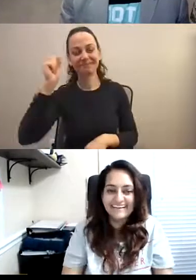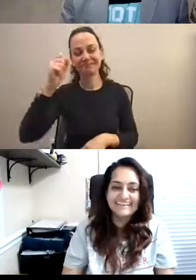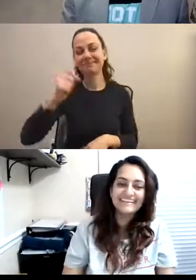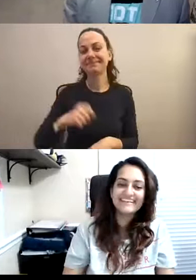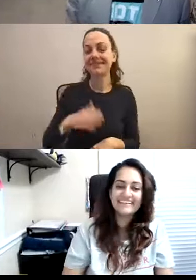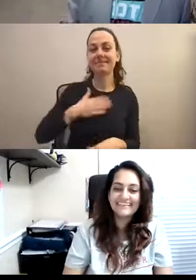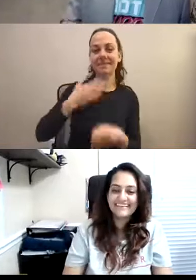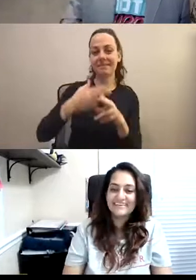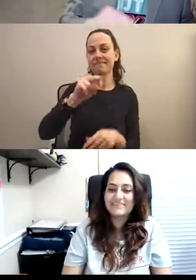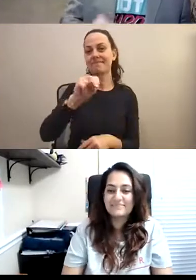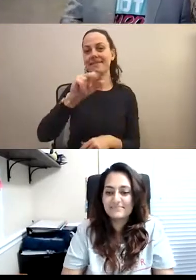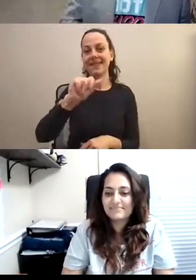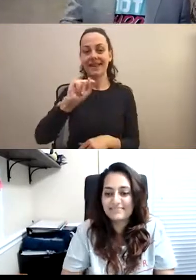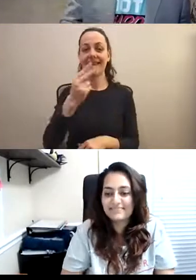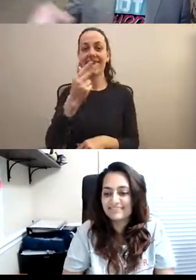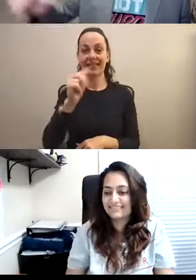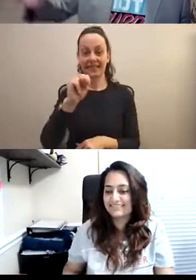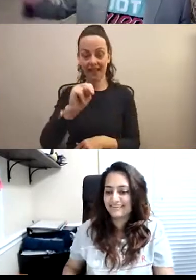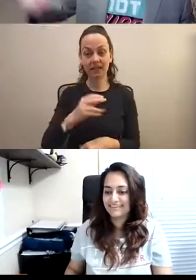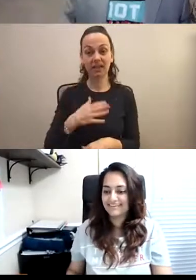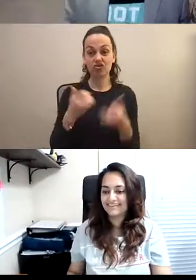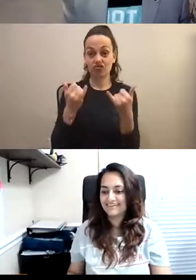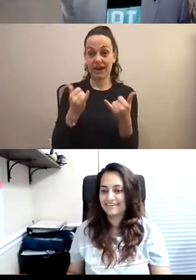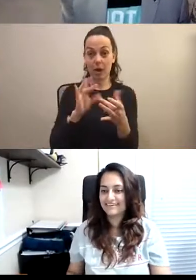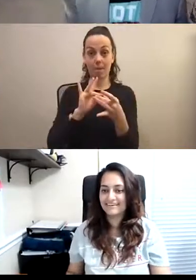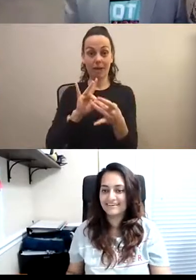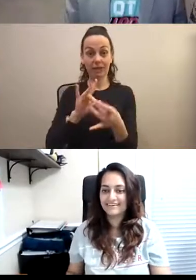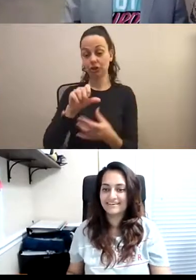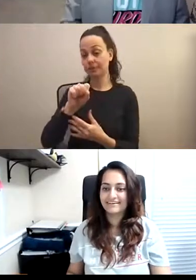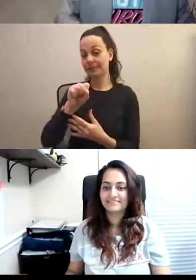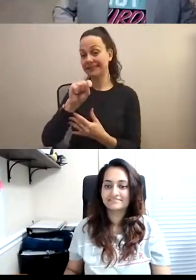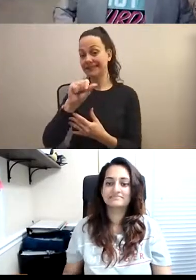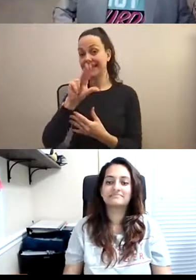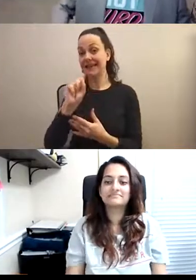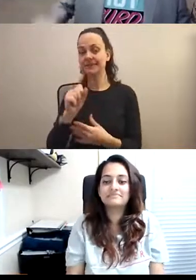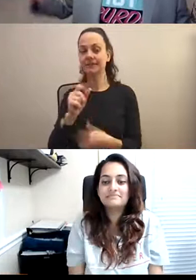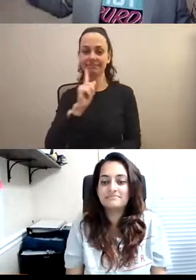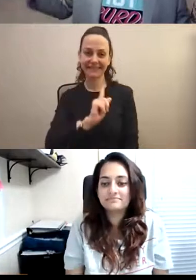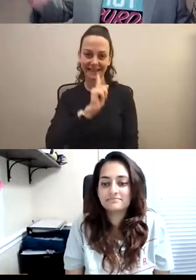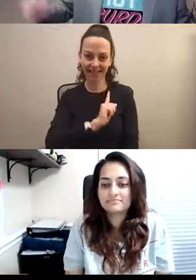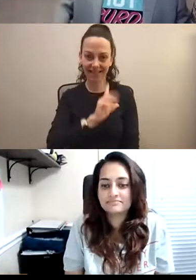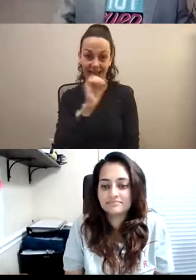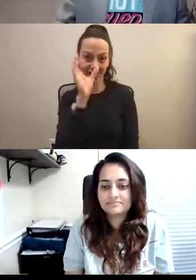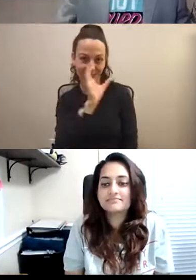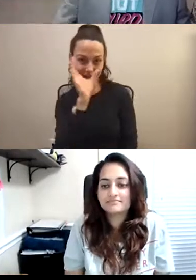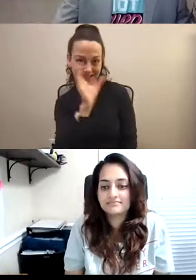I'm Nathan and my current relationship status is single and